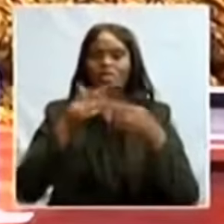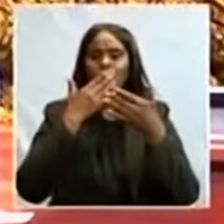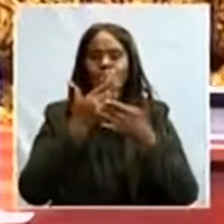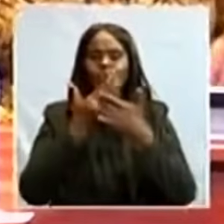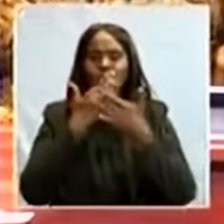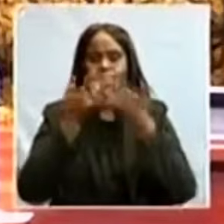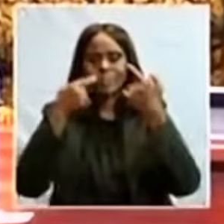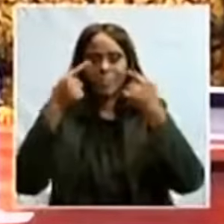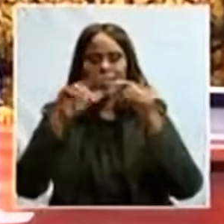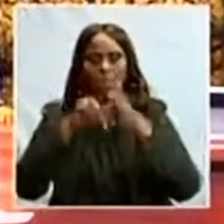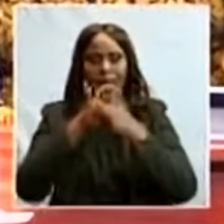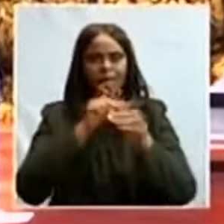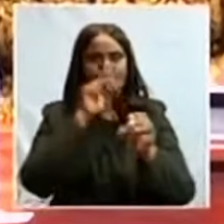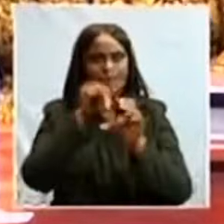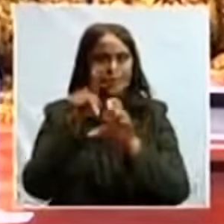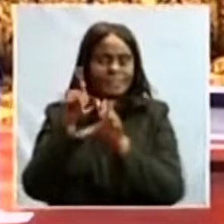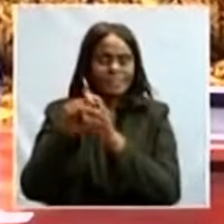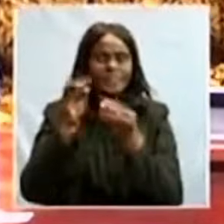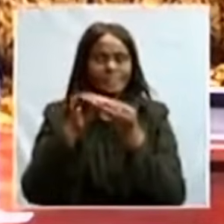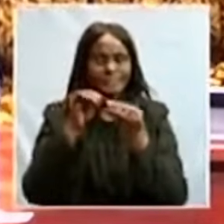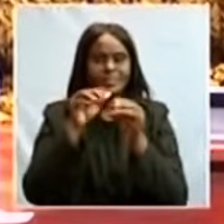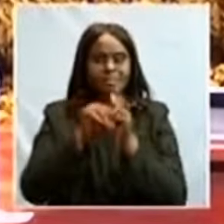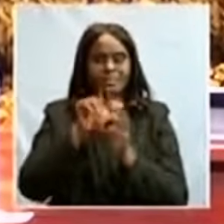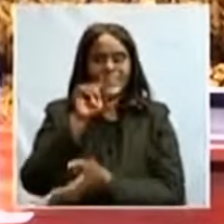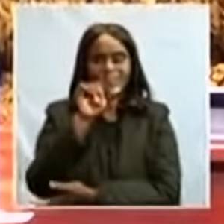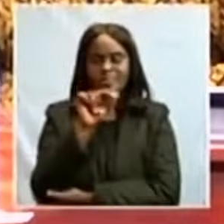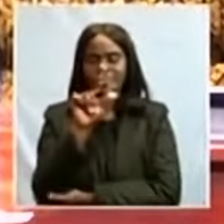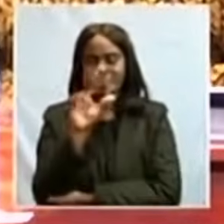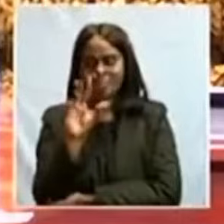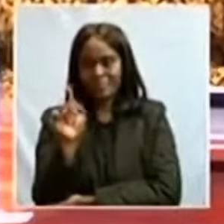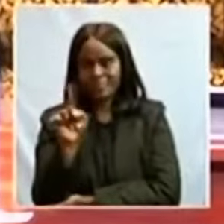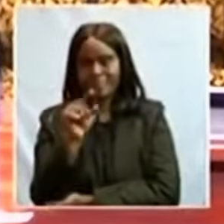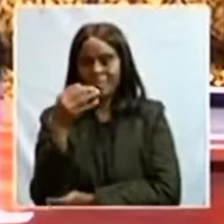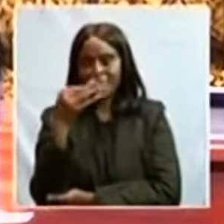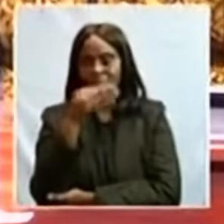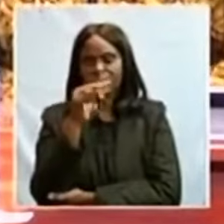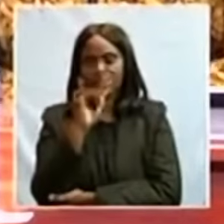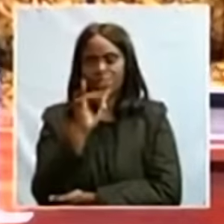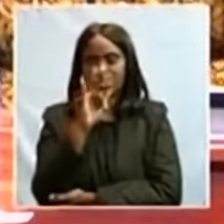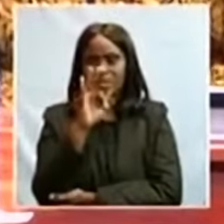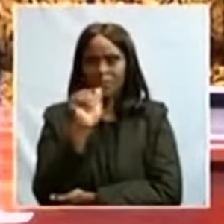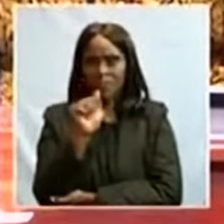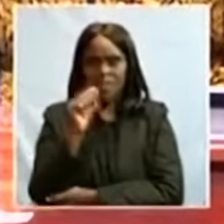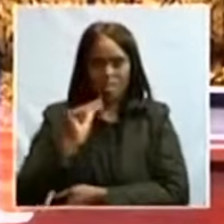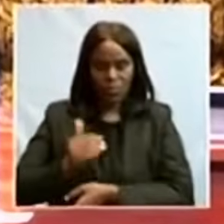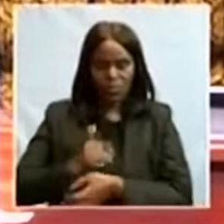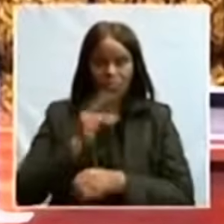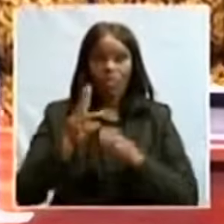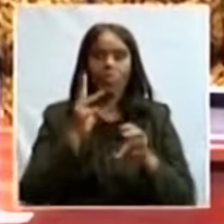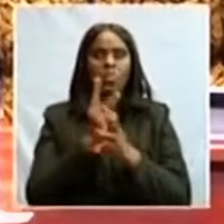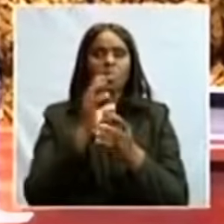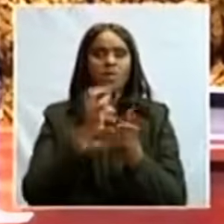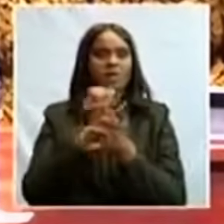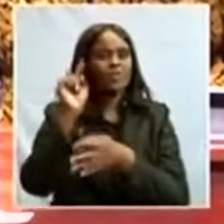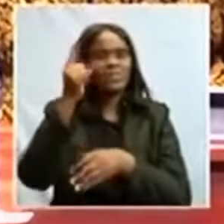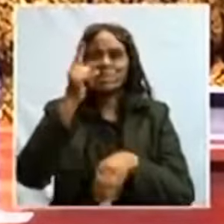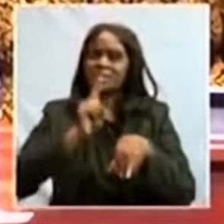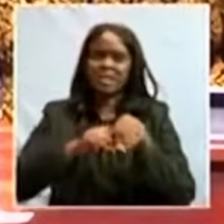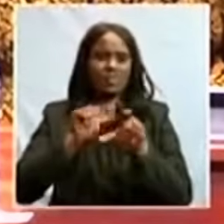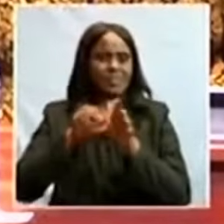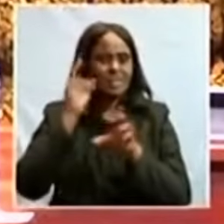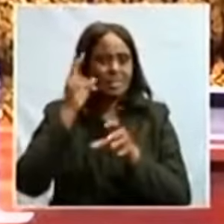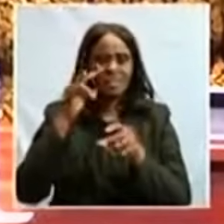success by participating in the 2023 FIFA Women's World Cup for the first time in the history of this